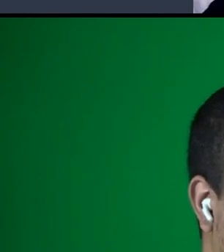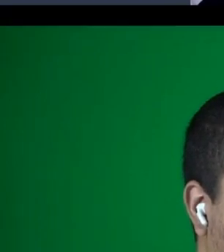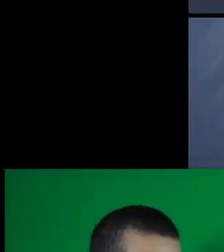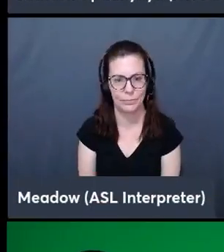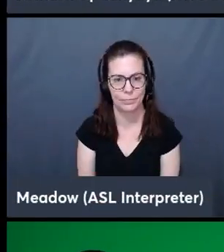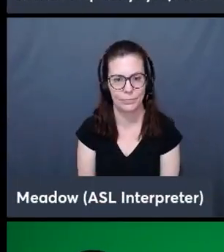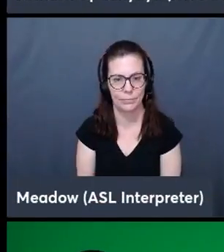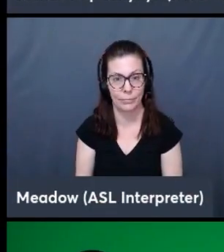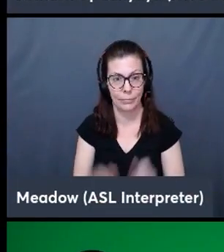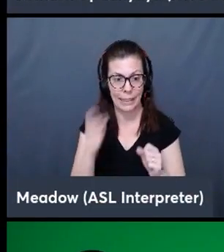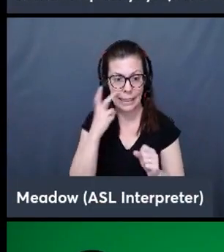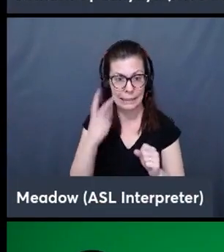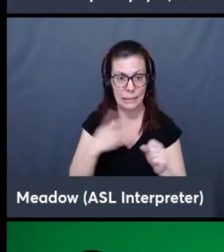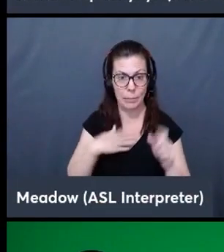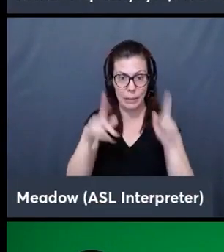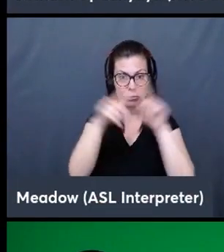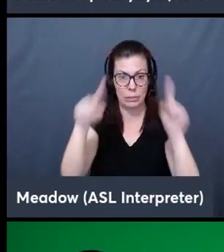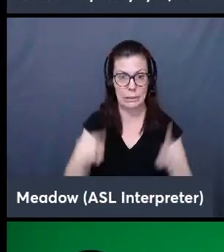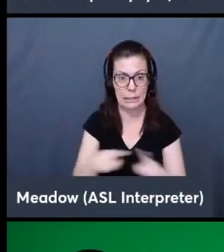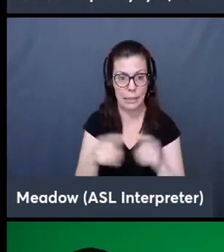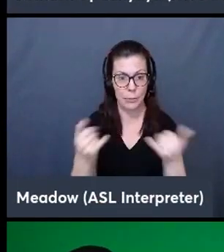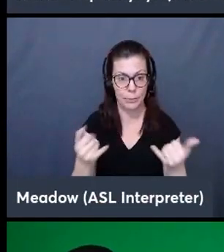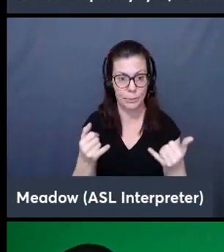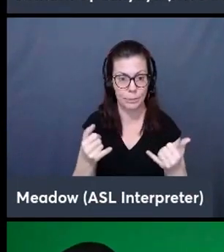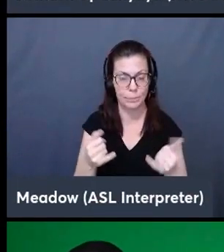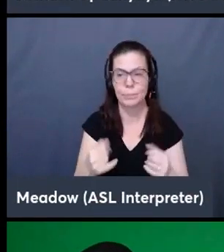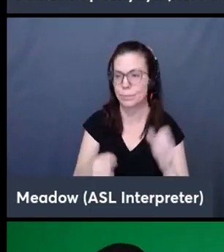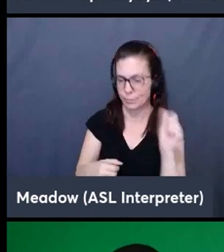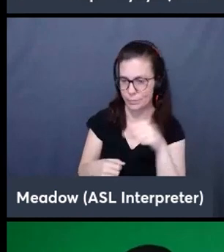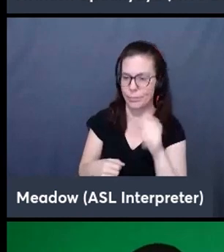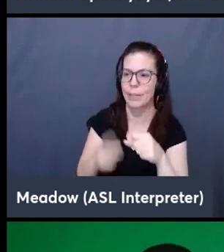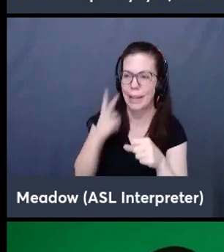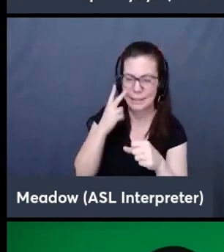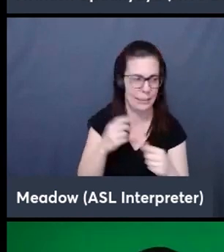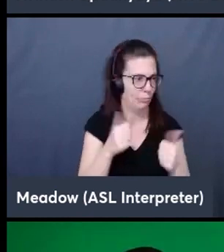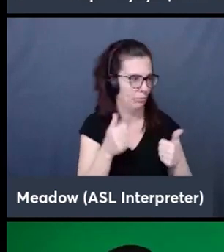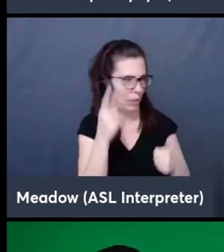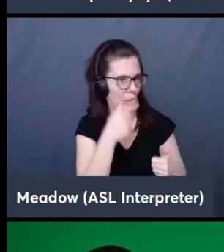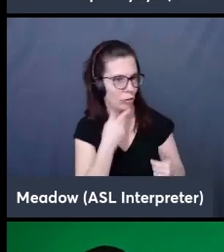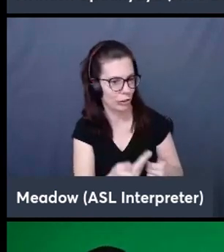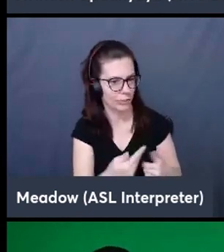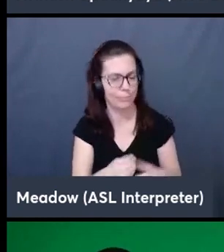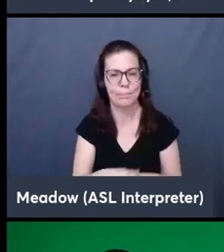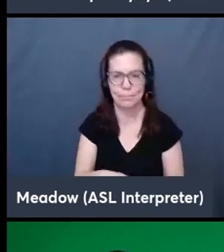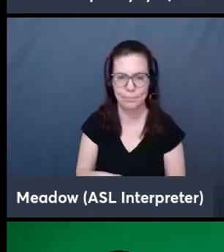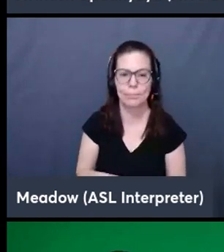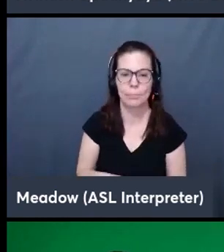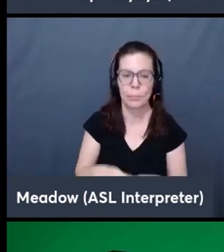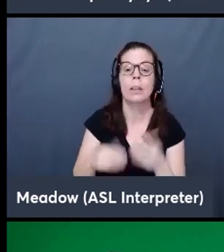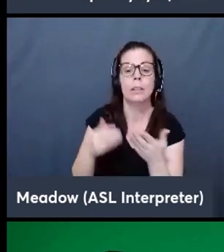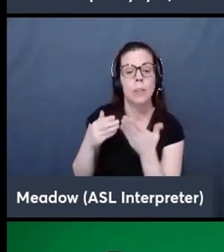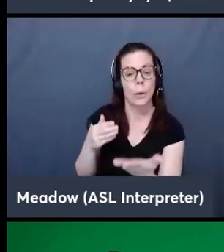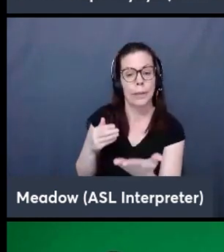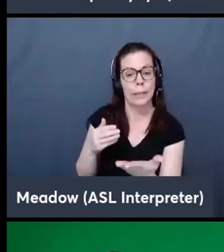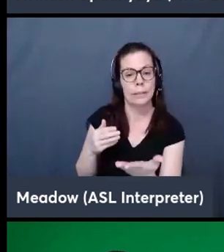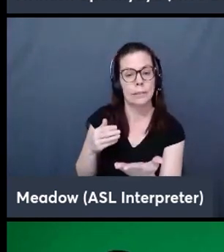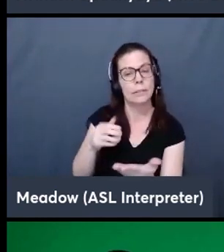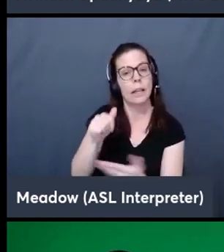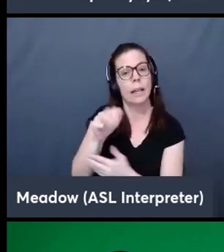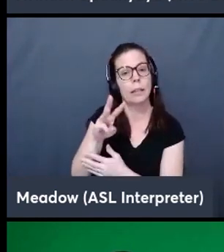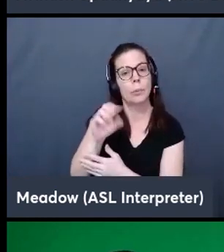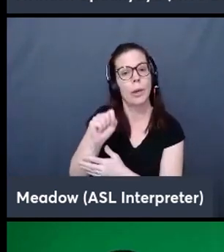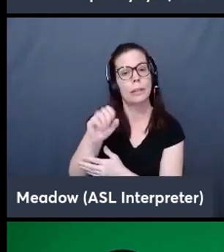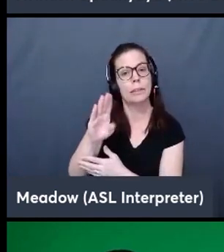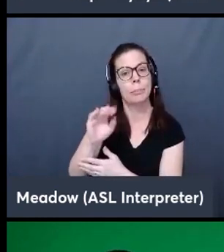Yeah, can everyone see my screen? There we go. I can see it Looks now. good. Yeah, so this is the AWS